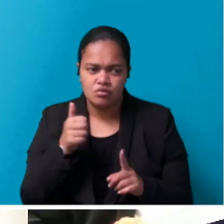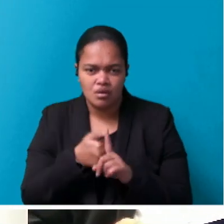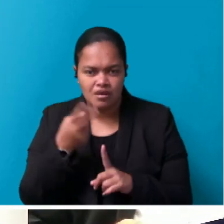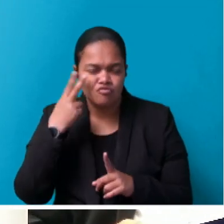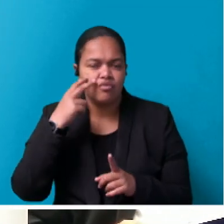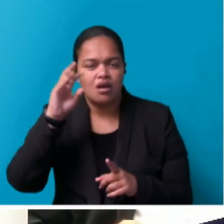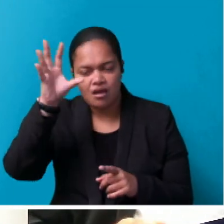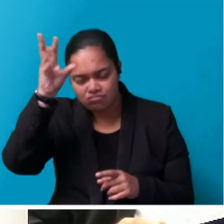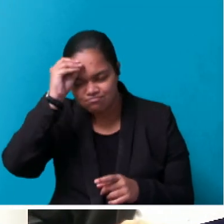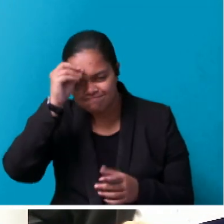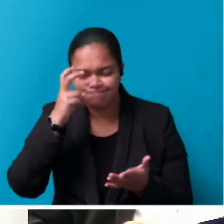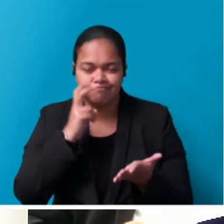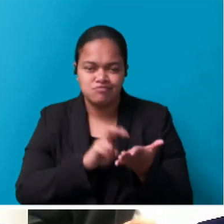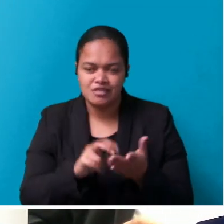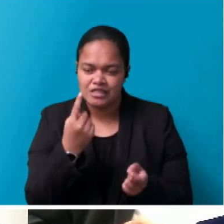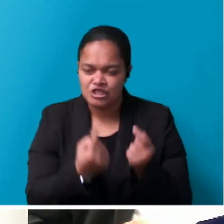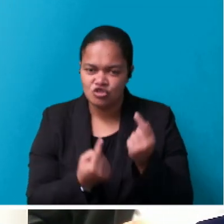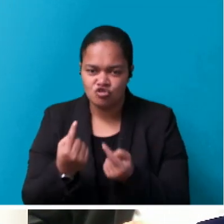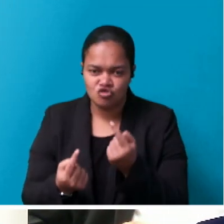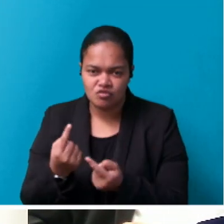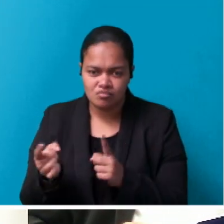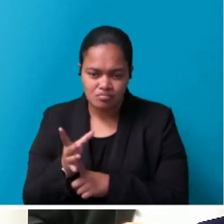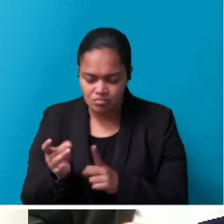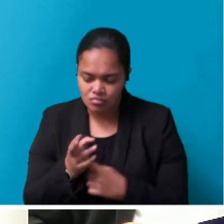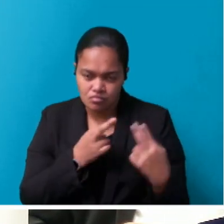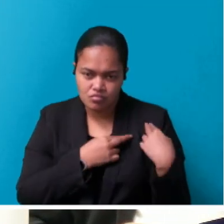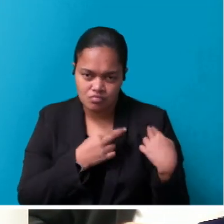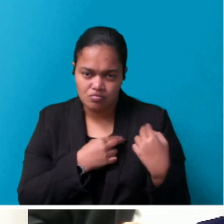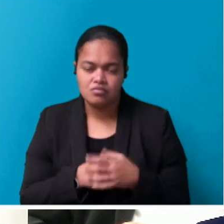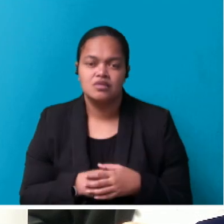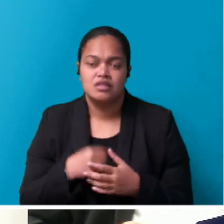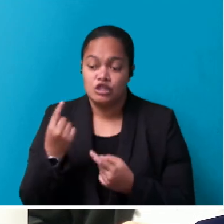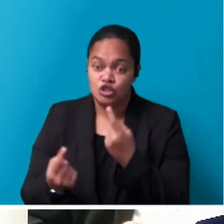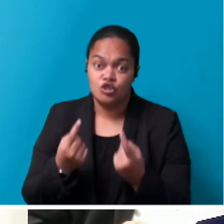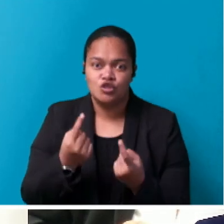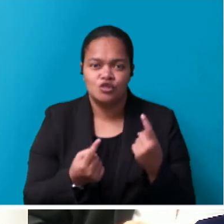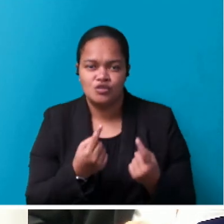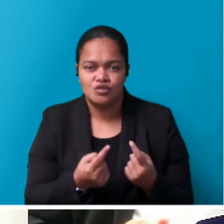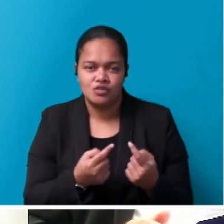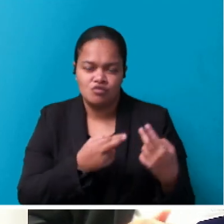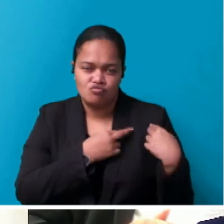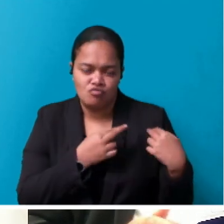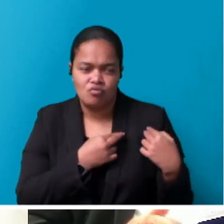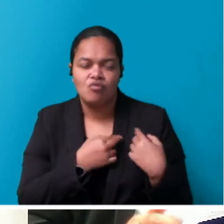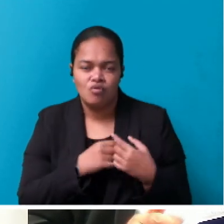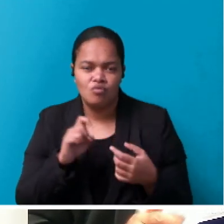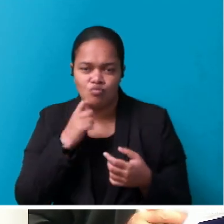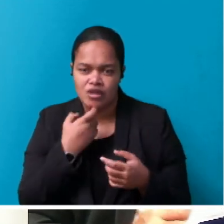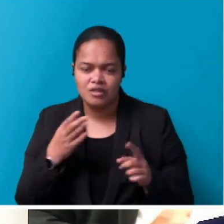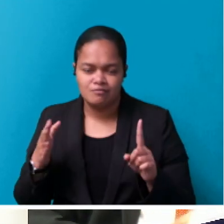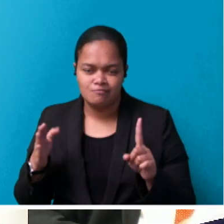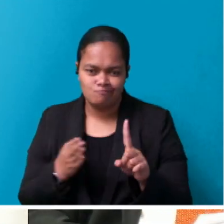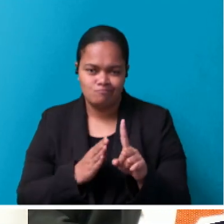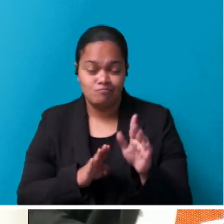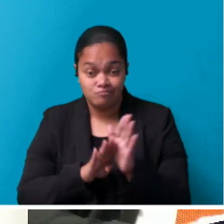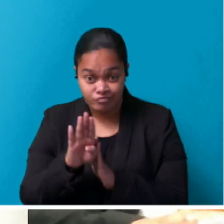recognizes the critical role of each sector that each sector plays in driving digital transformation.